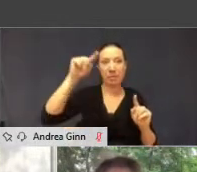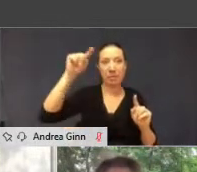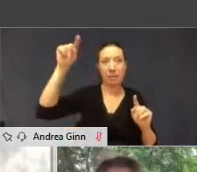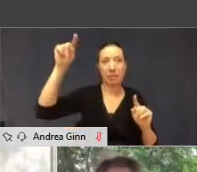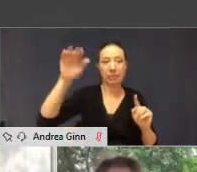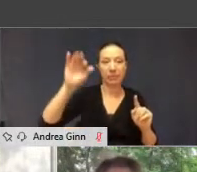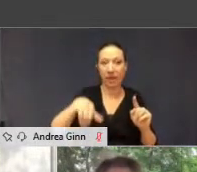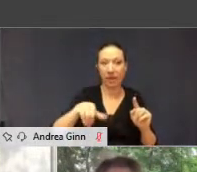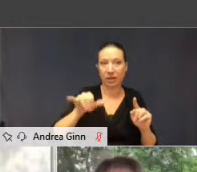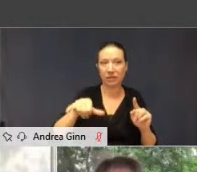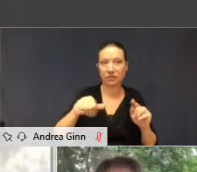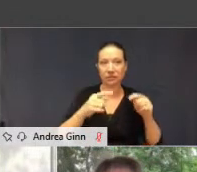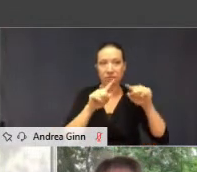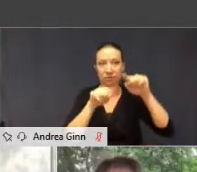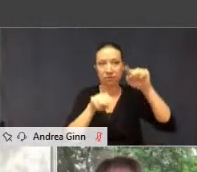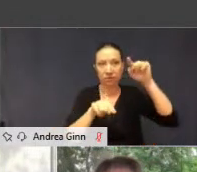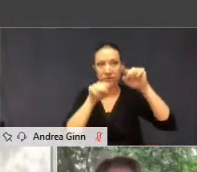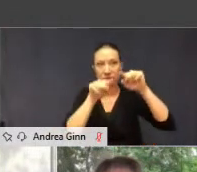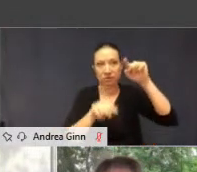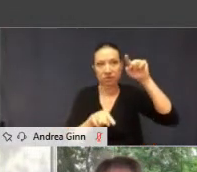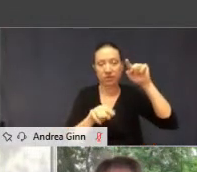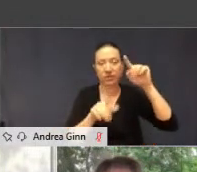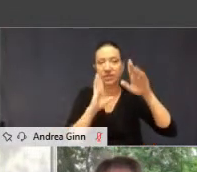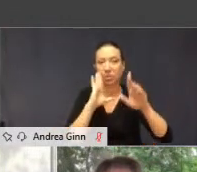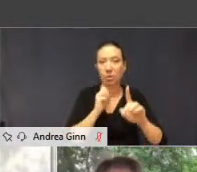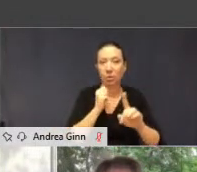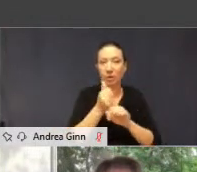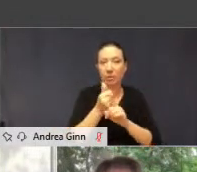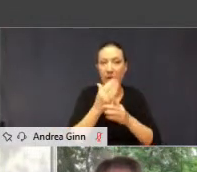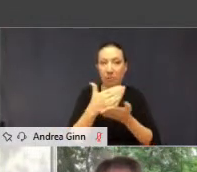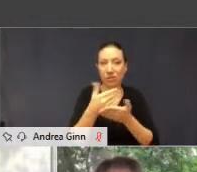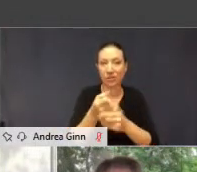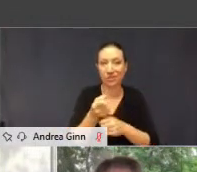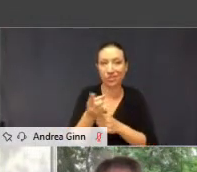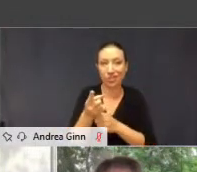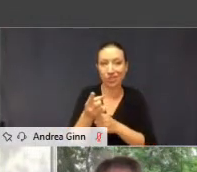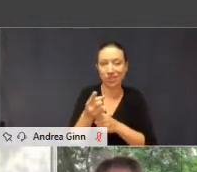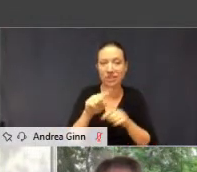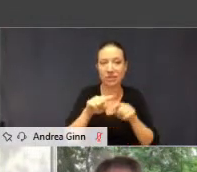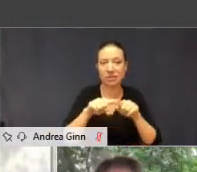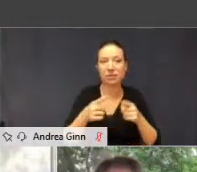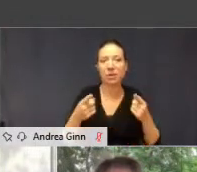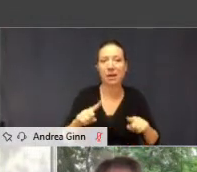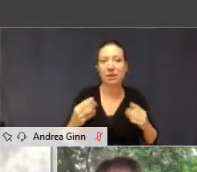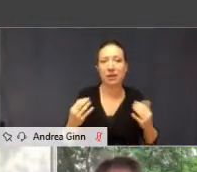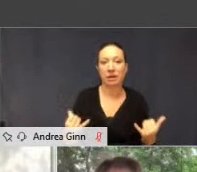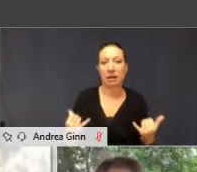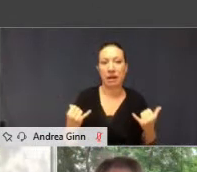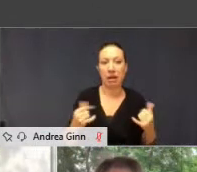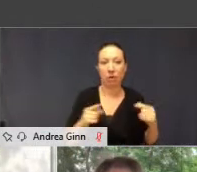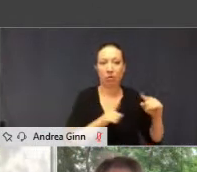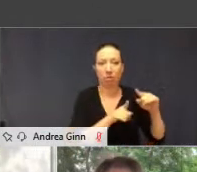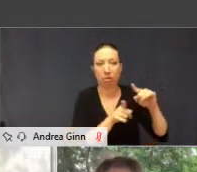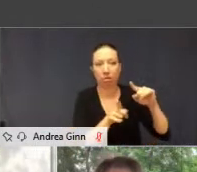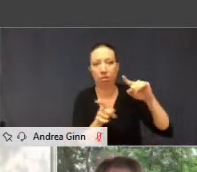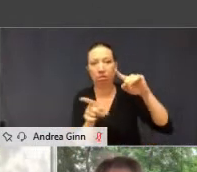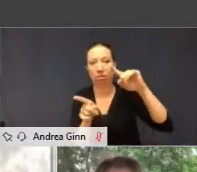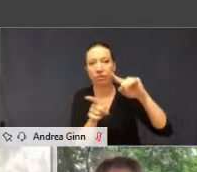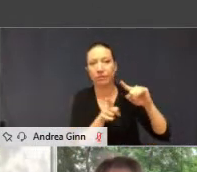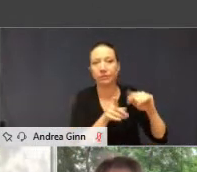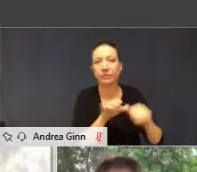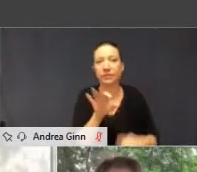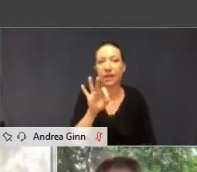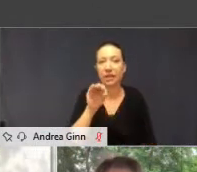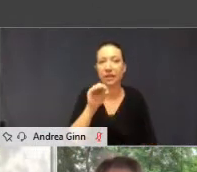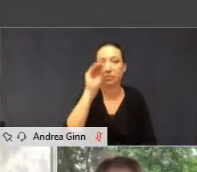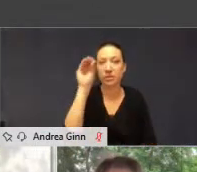of what will affect our budget next year has to do with what happens this year, and 90% of that